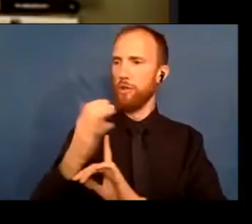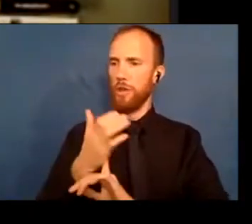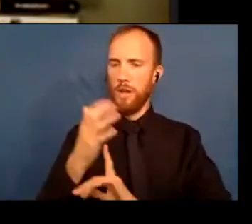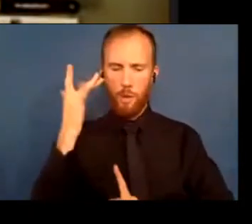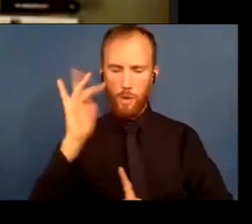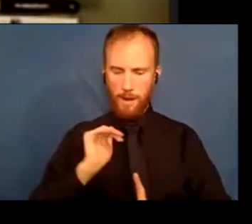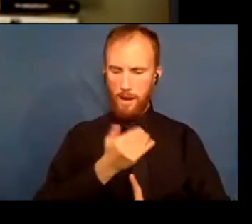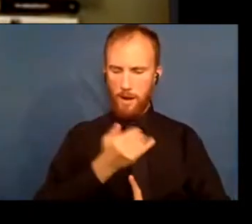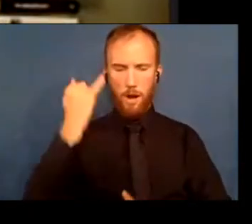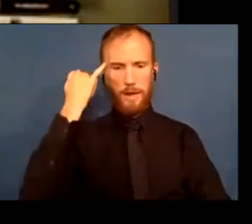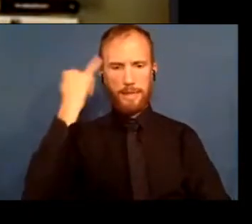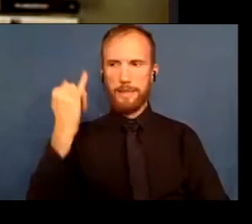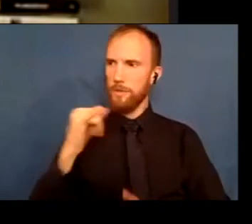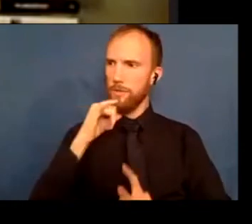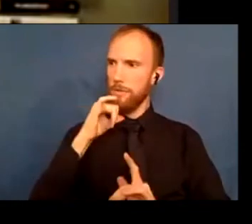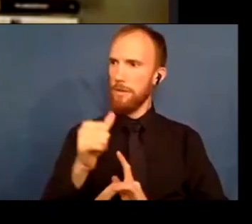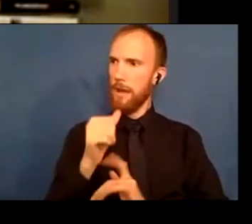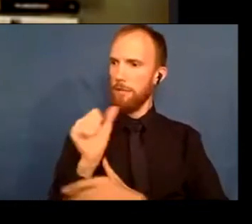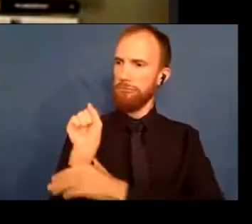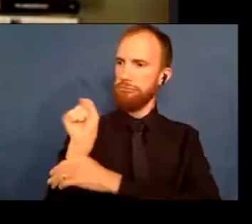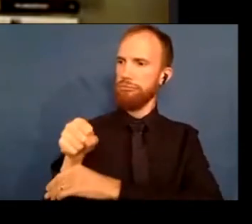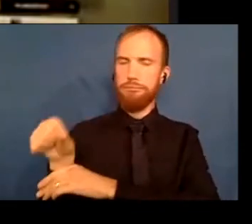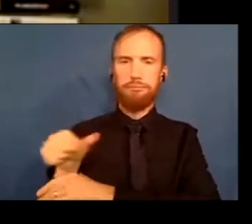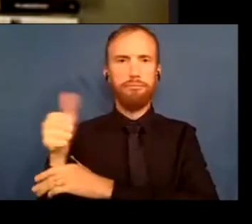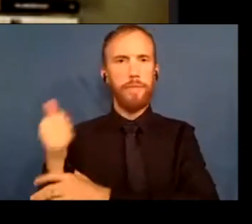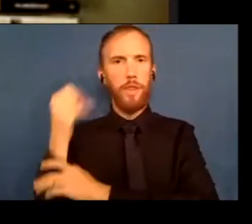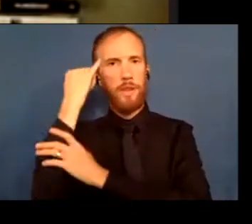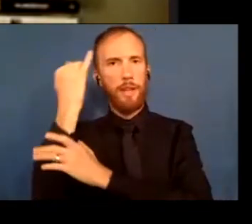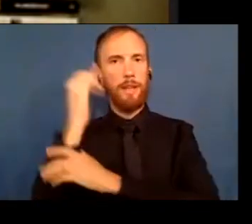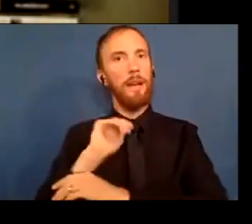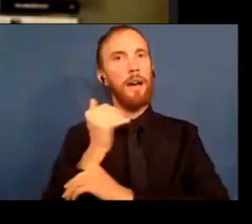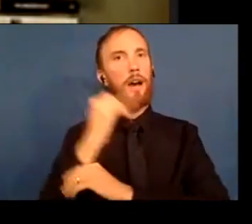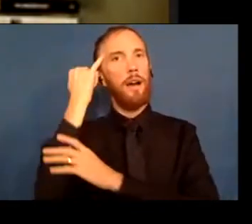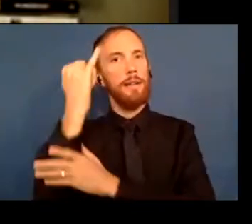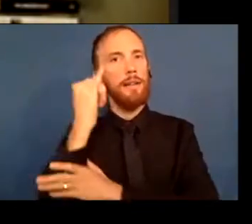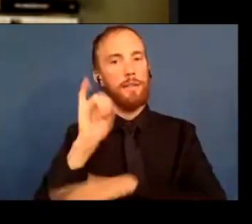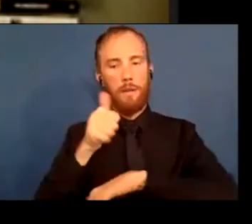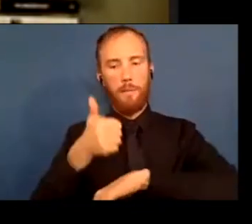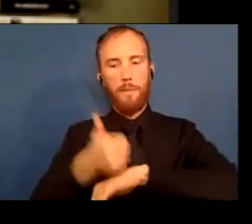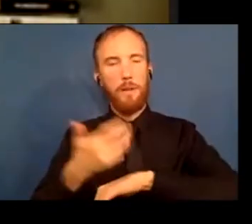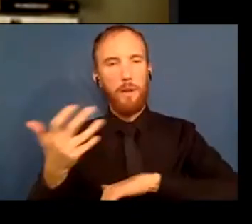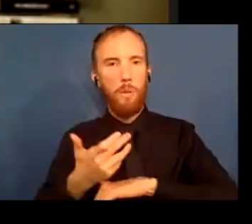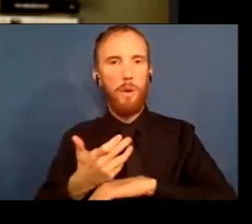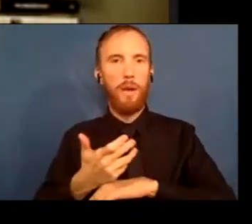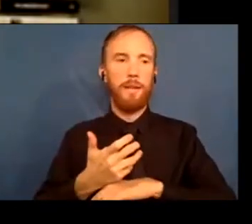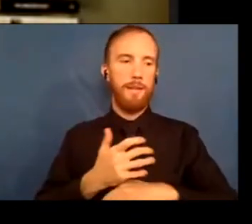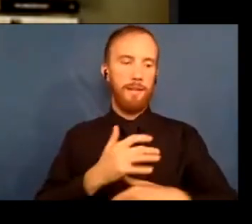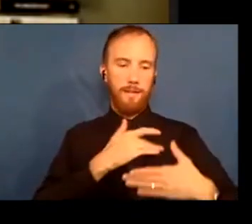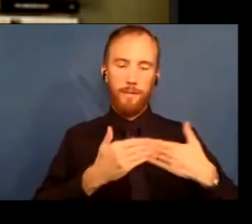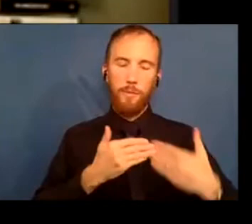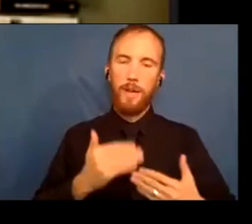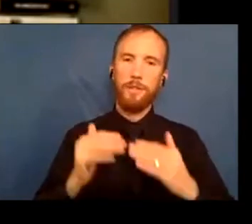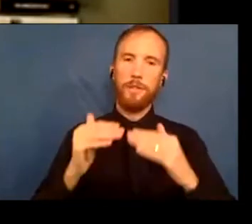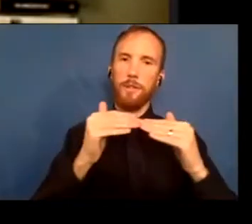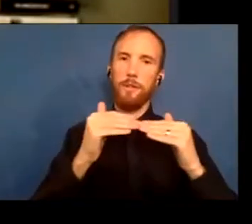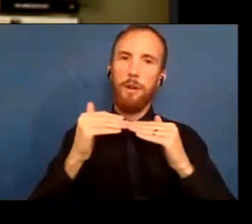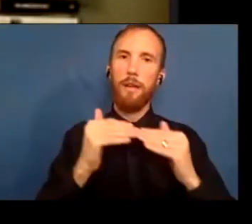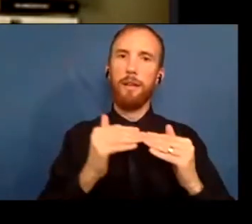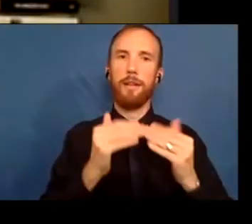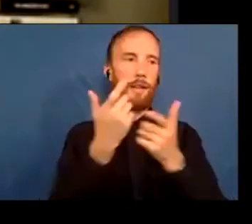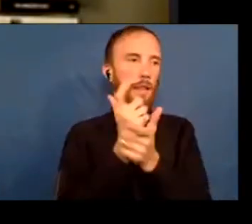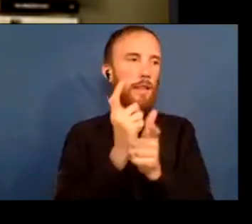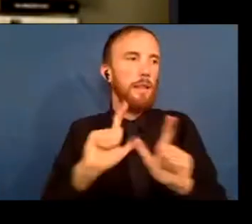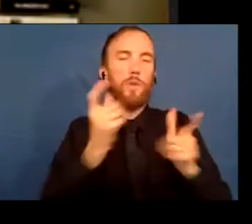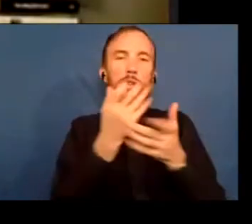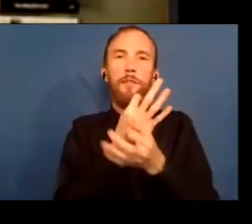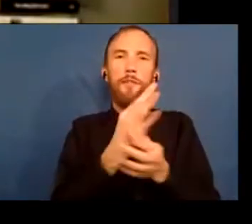ideas did not triumph when, after all, our ideas are based in compassion, in fellowship, in equality, liberty, freedom, all these good words?